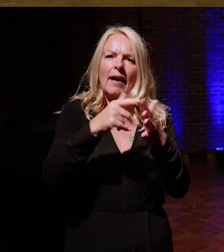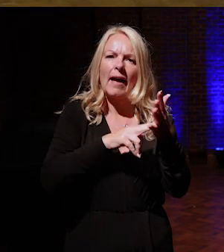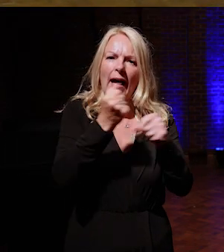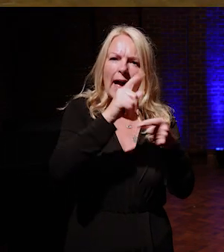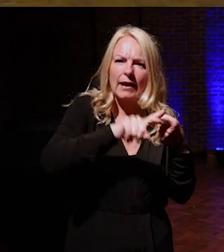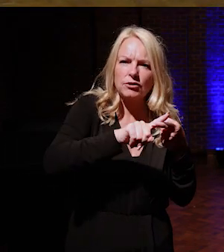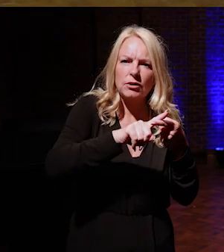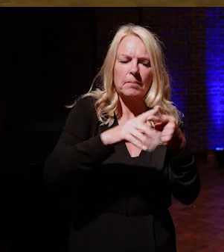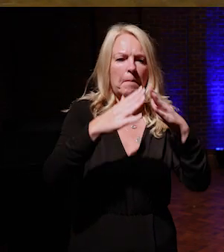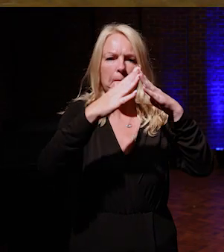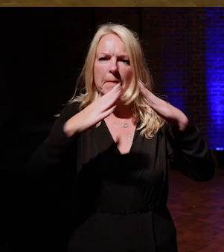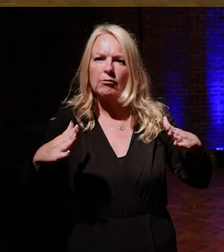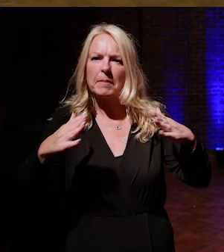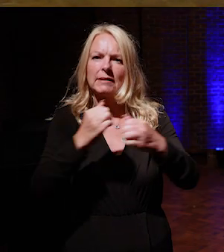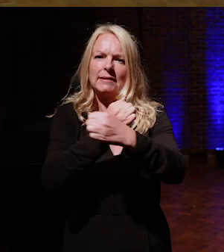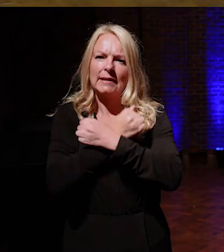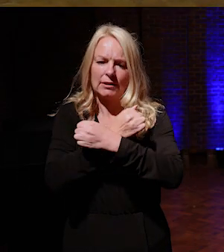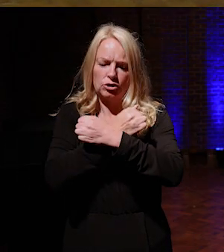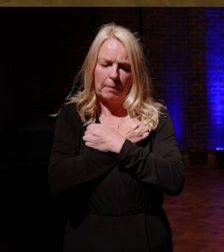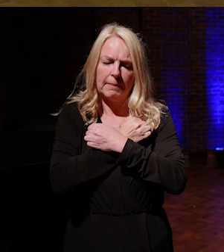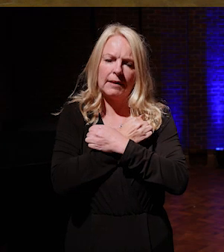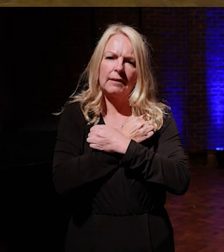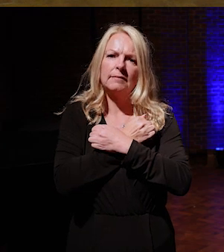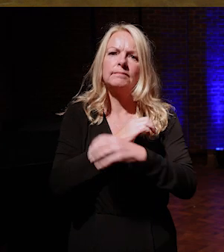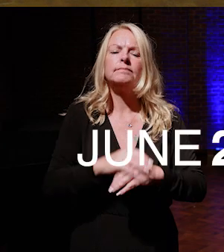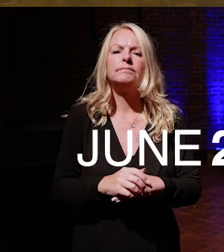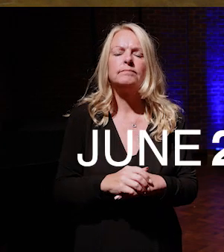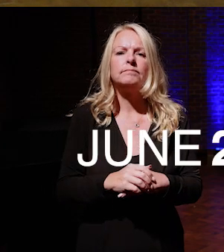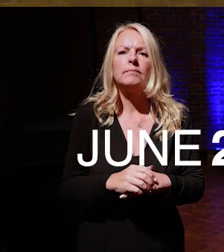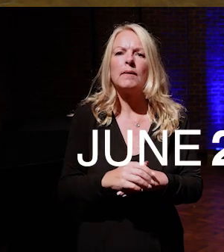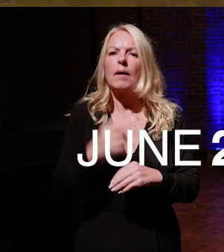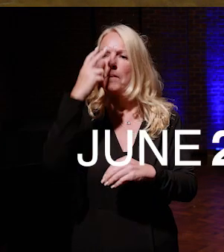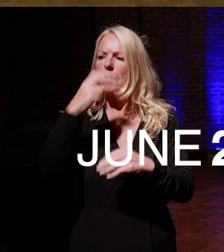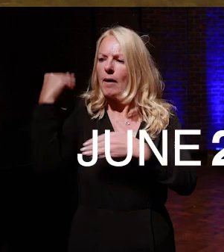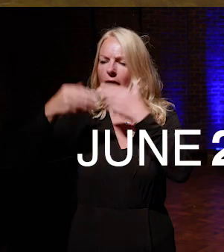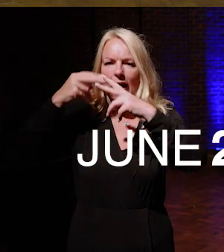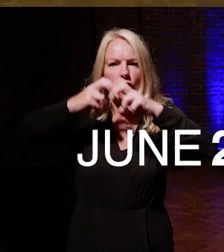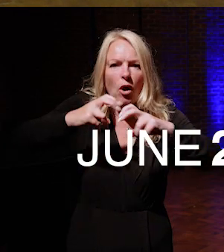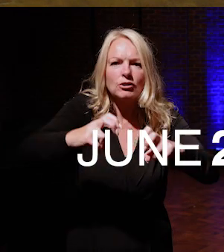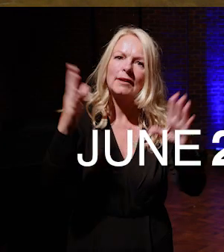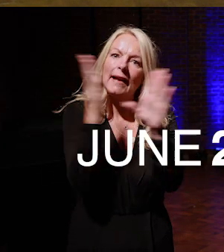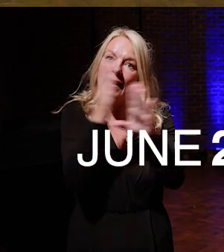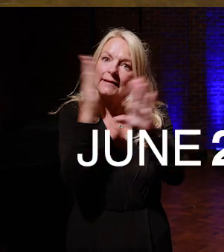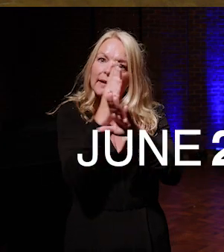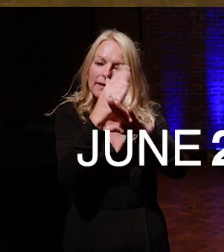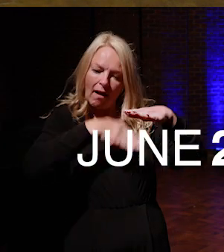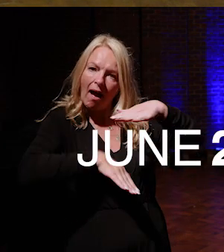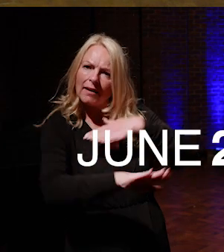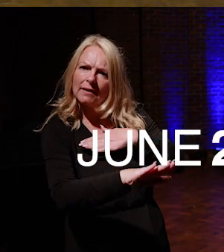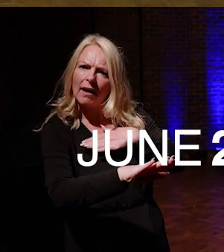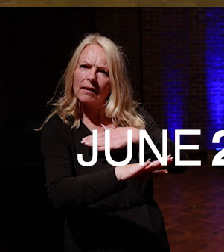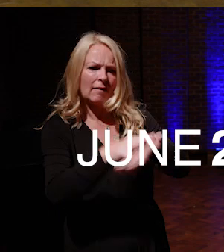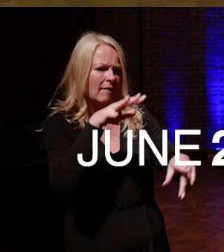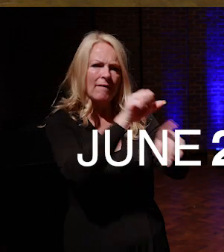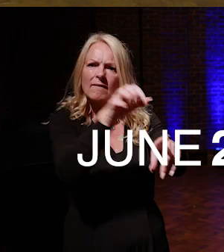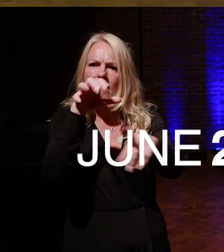Egypt. But most archaeology is actually hidden underground. So how do we